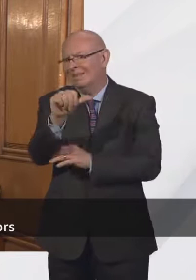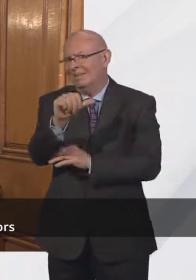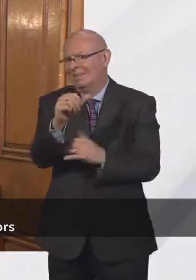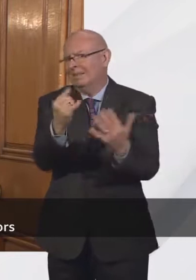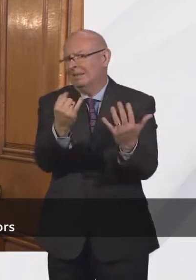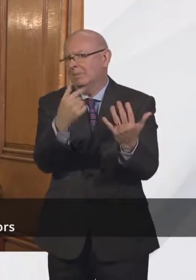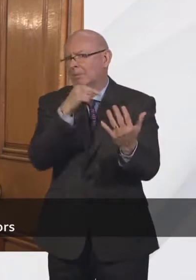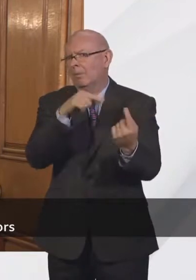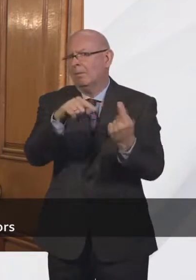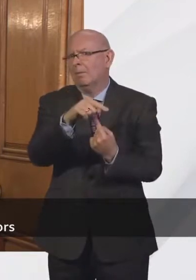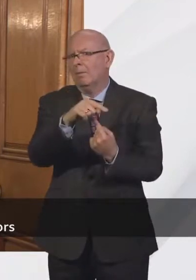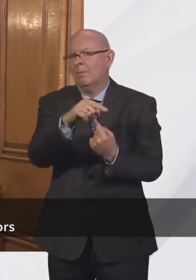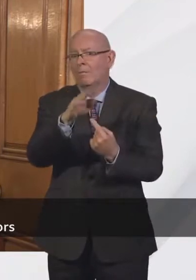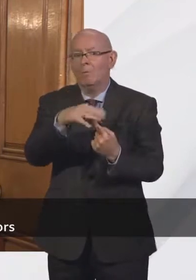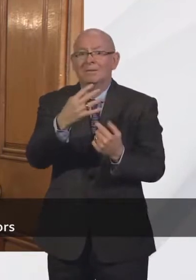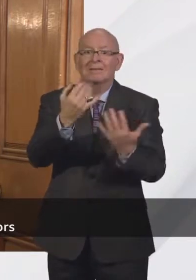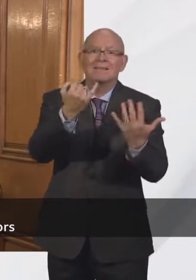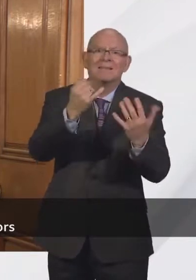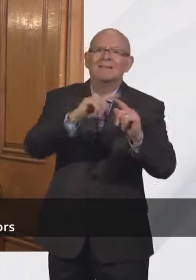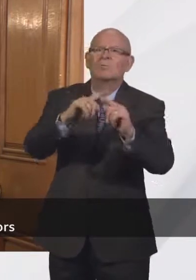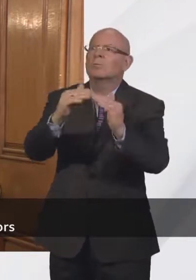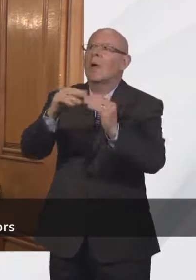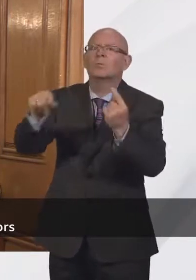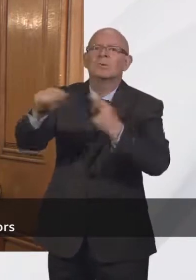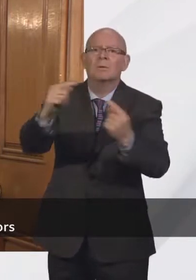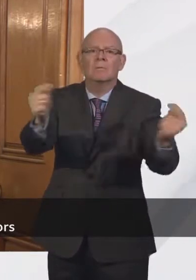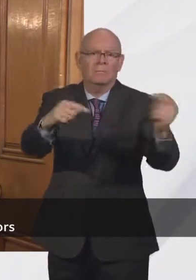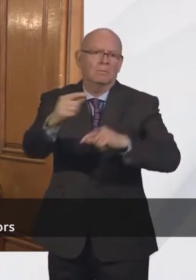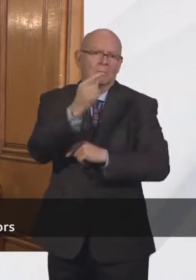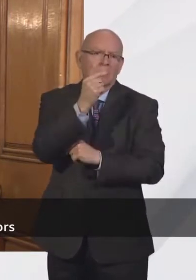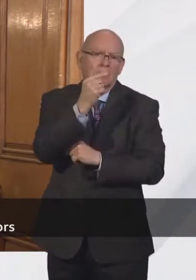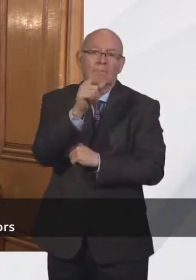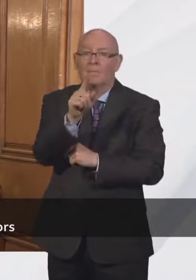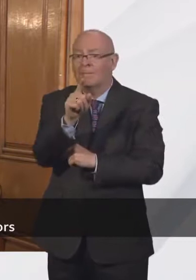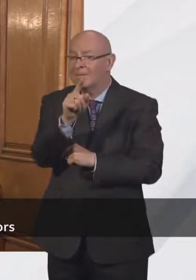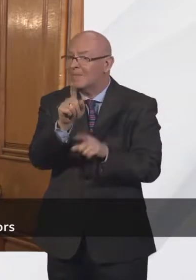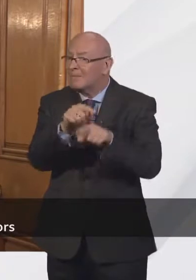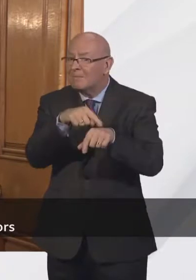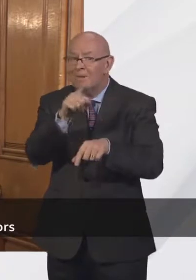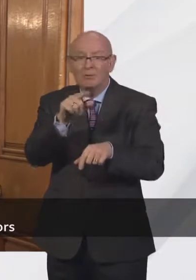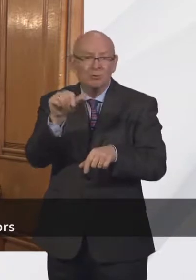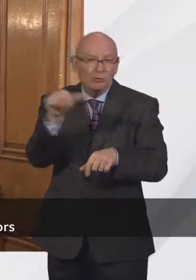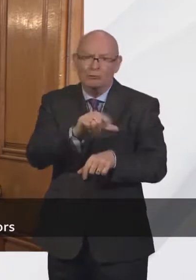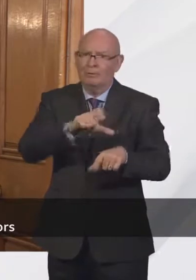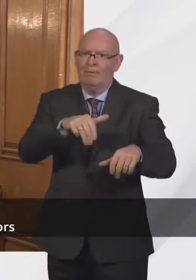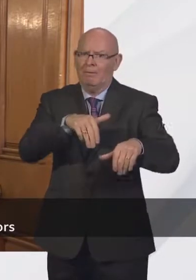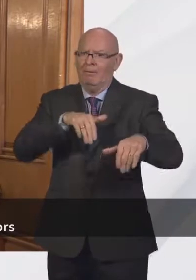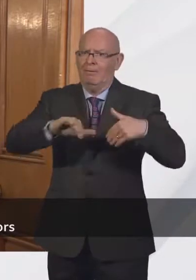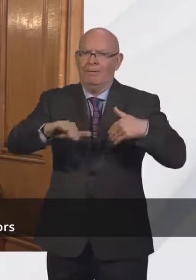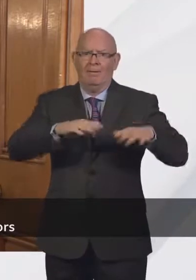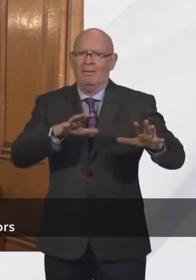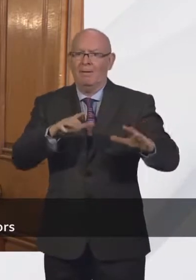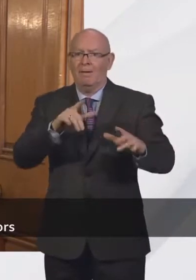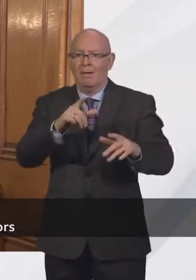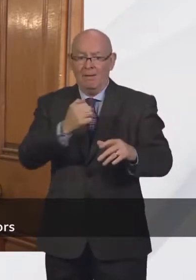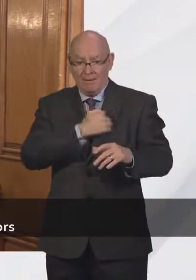household. As we give people back more control over their lives, we will be asking them to follow guidance on limiting